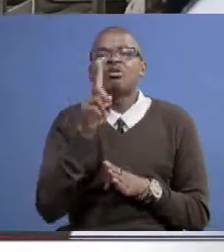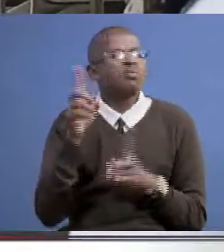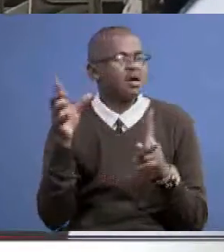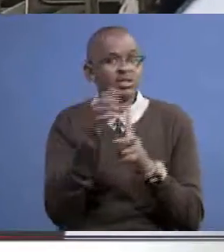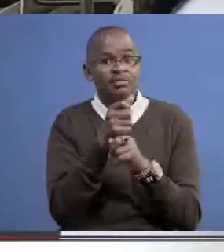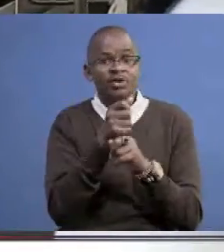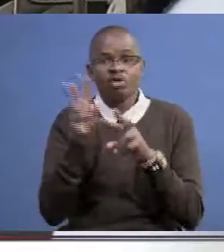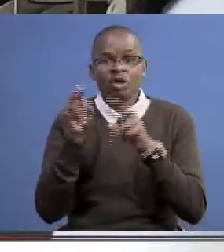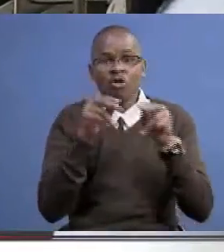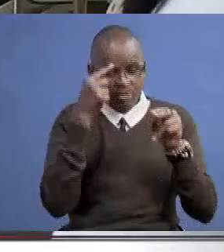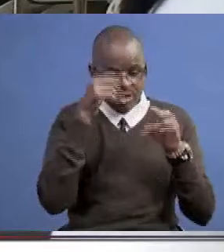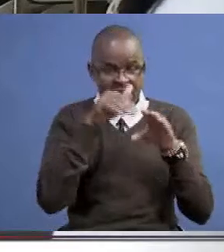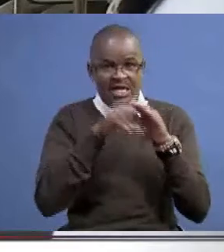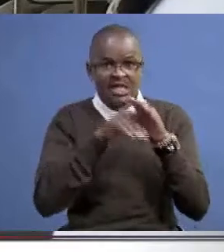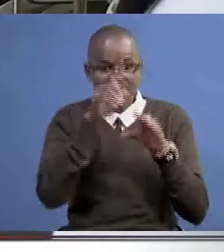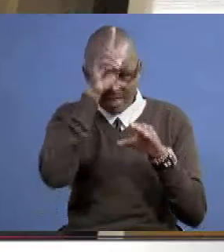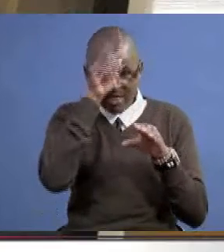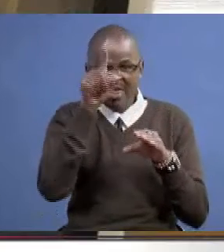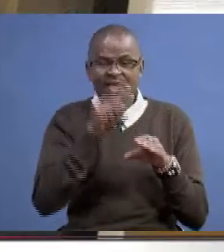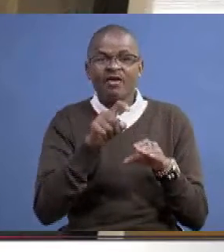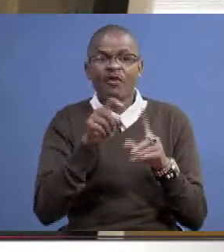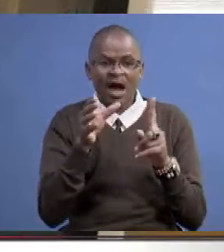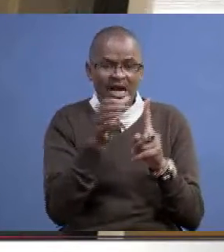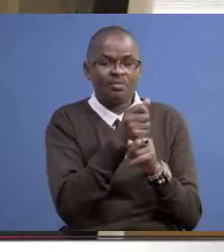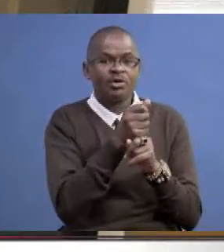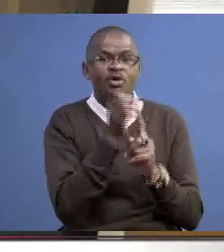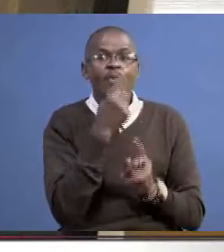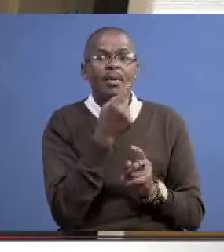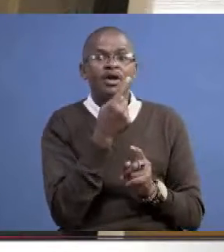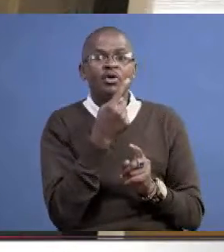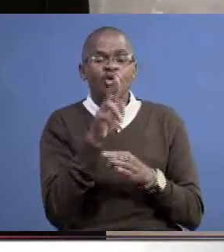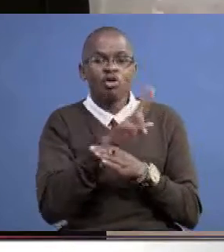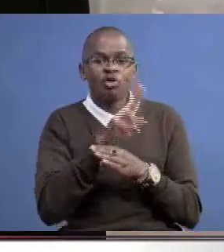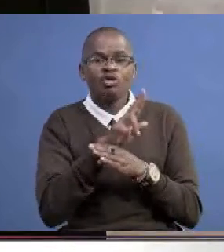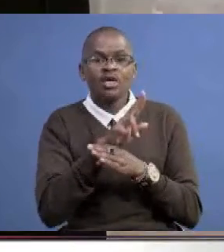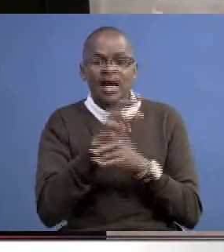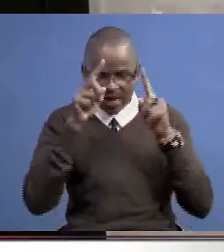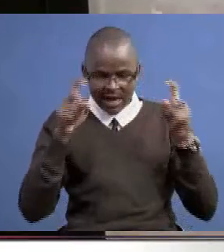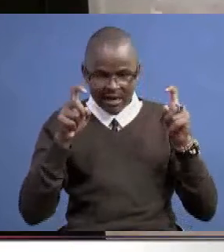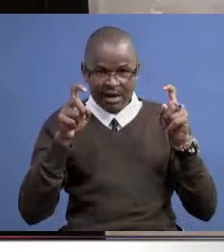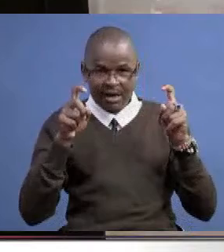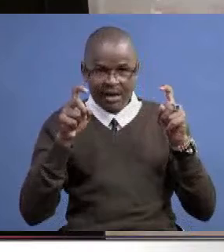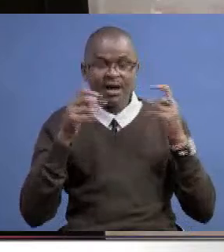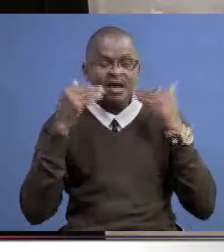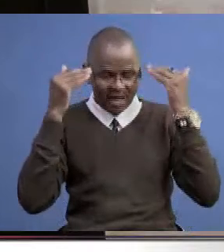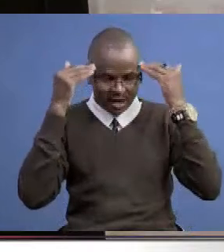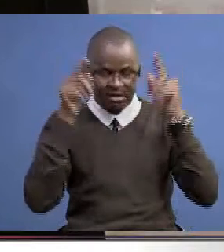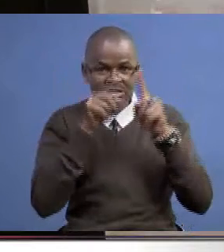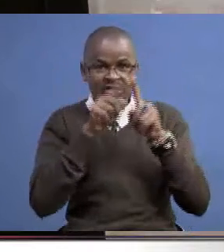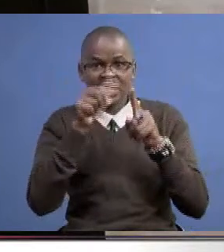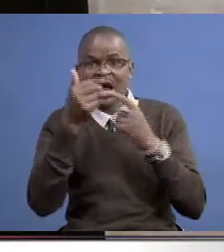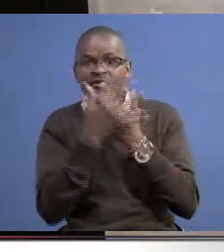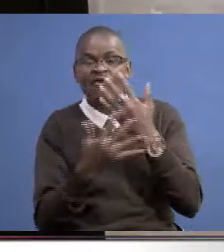to the common person in the village. Therefore, adoption of telemedicine using equipments like a camera, headphone, and a computer with